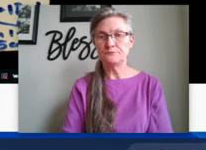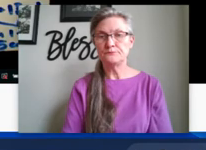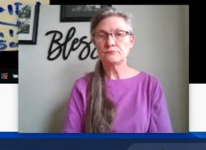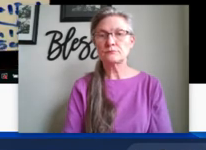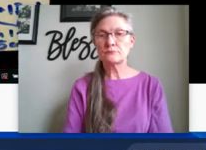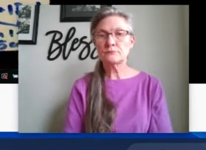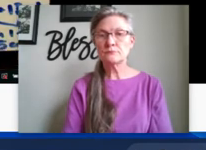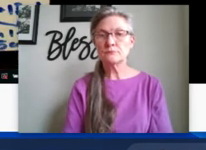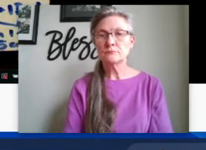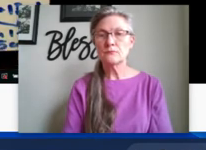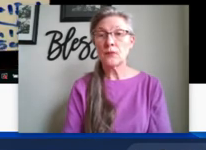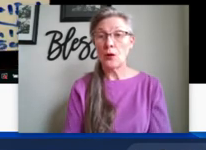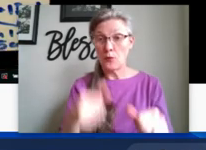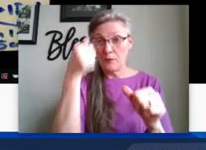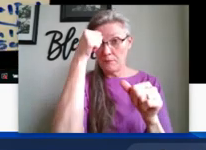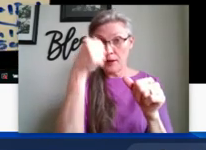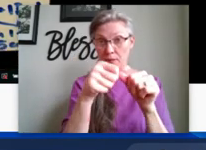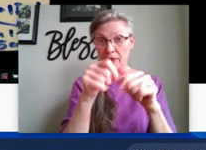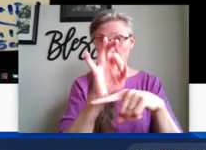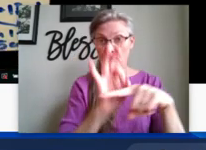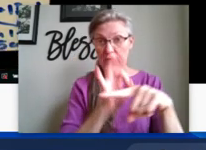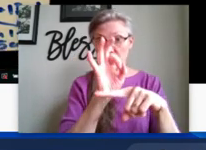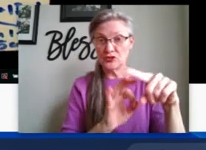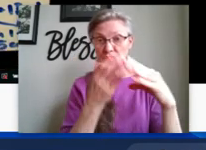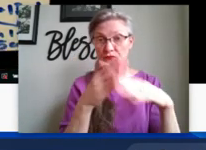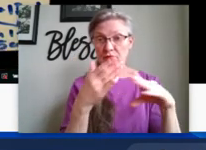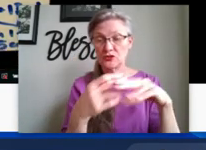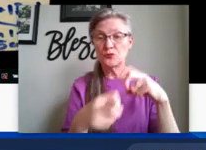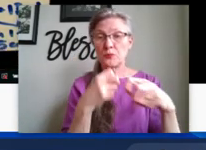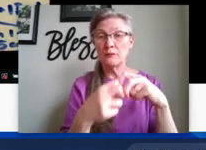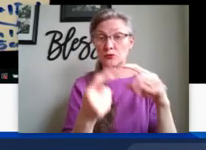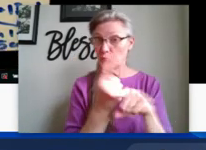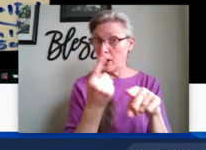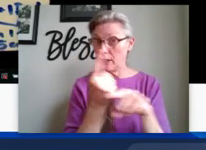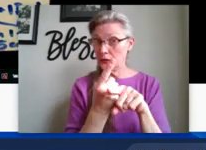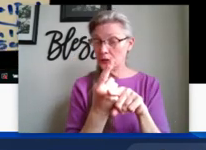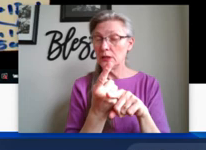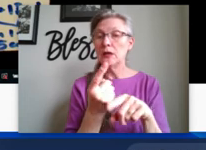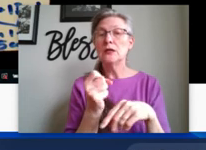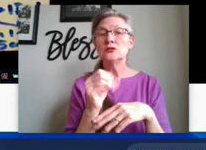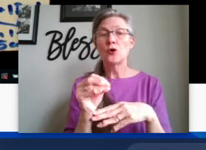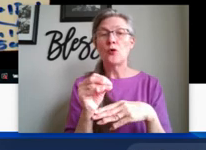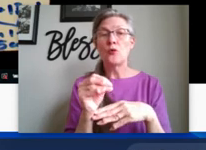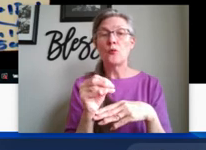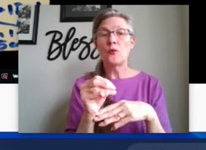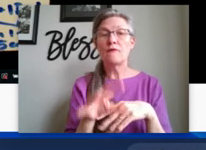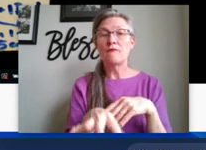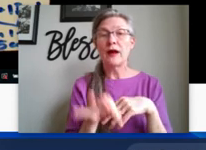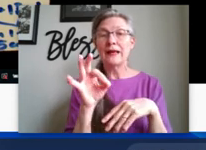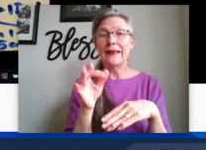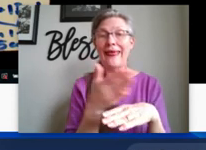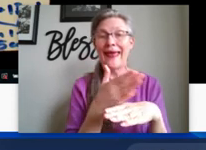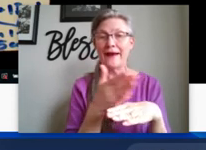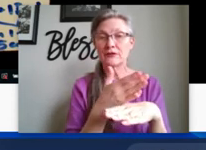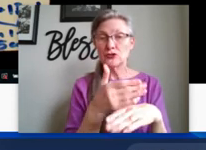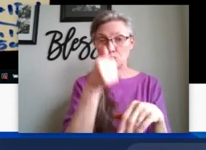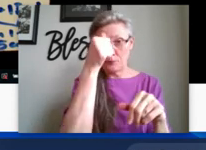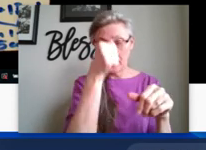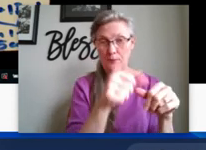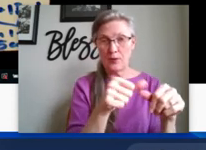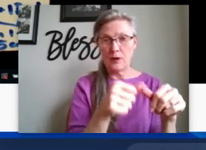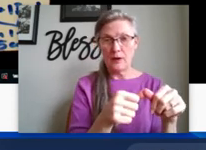Remembering that fractions are division problems, right, my friends? So if When we're finding the average, don't forget that if